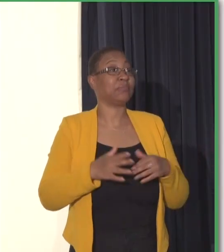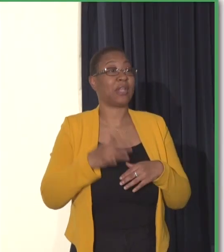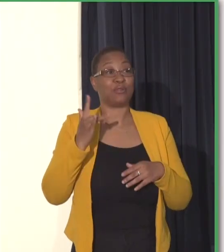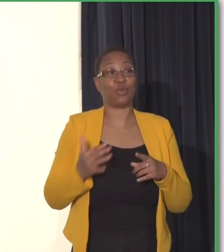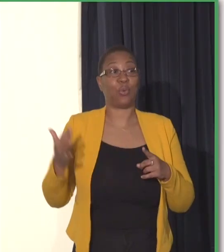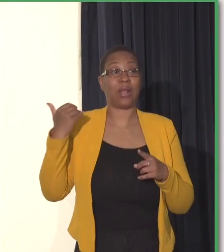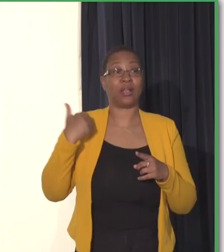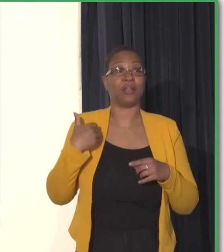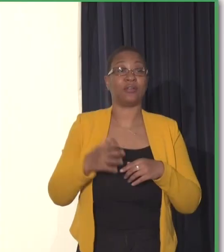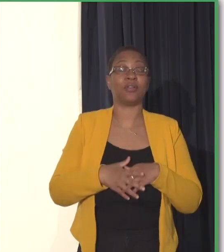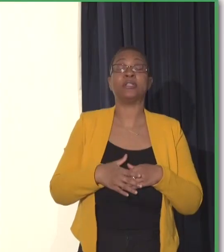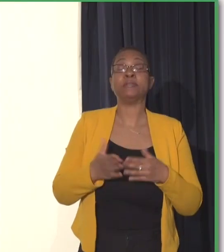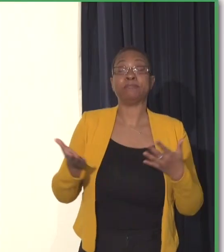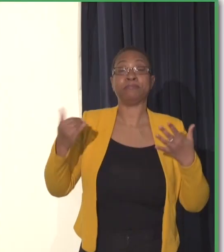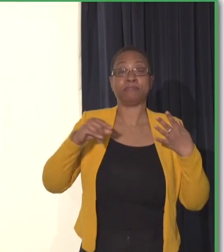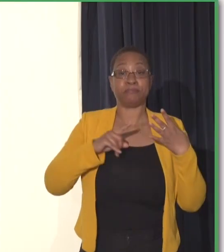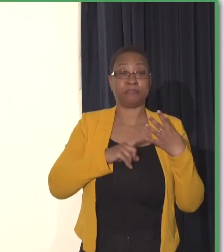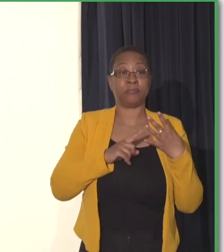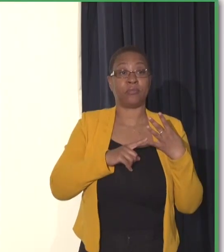Ms. Fredia Butler.